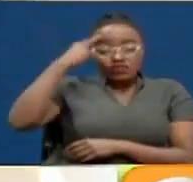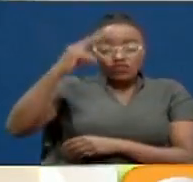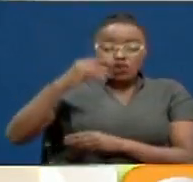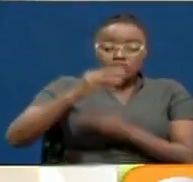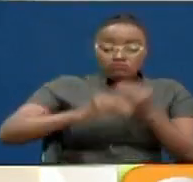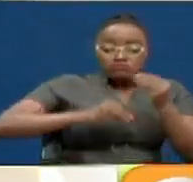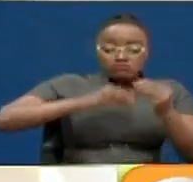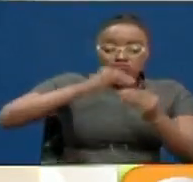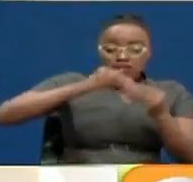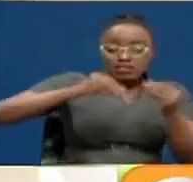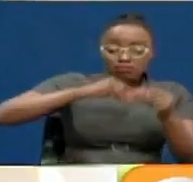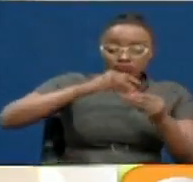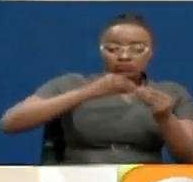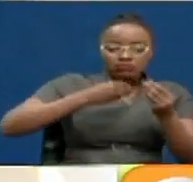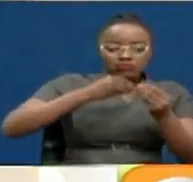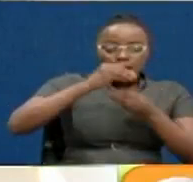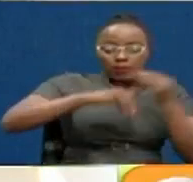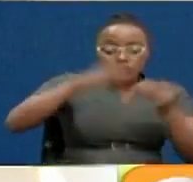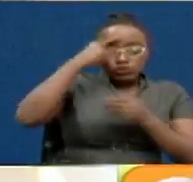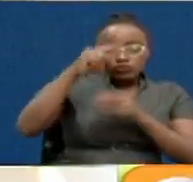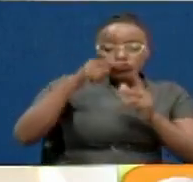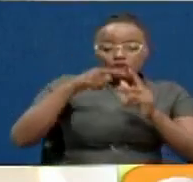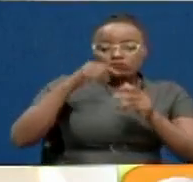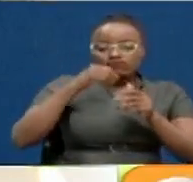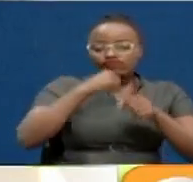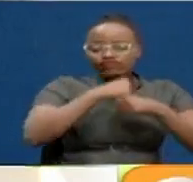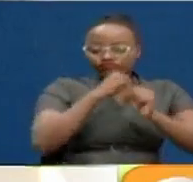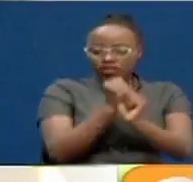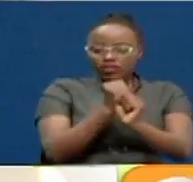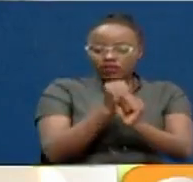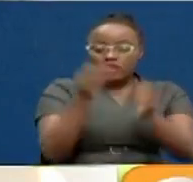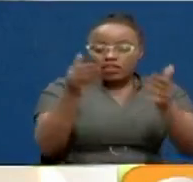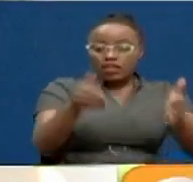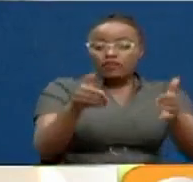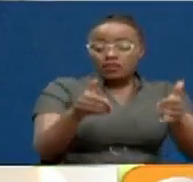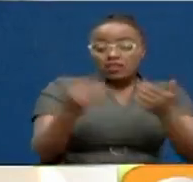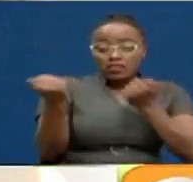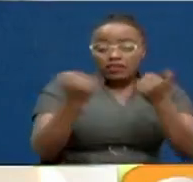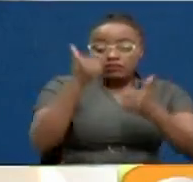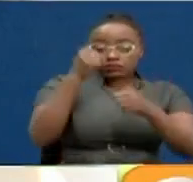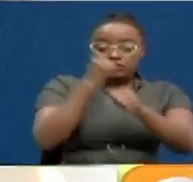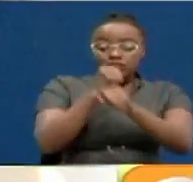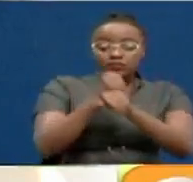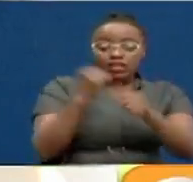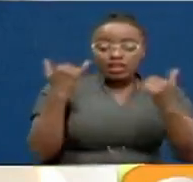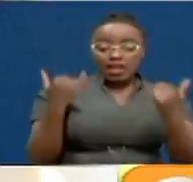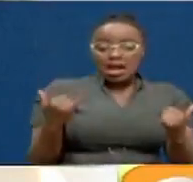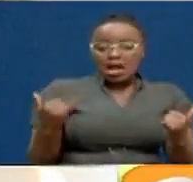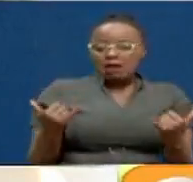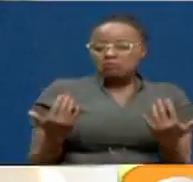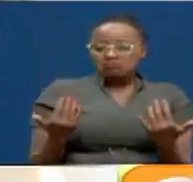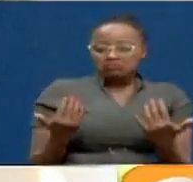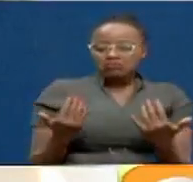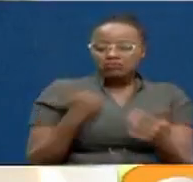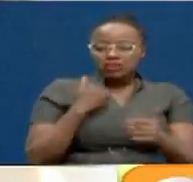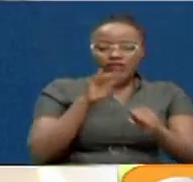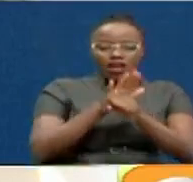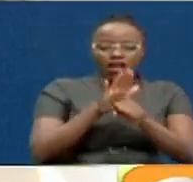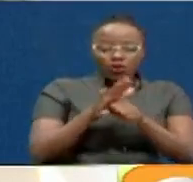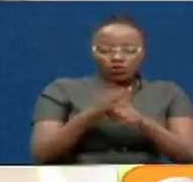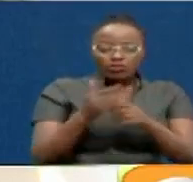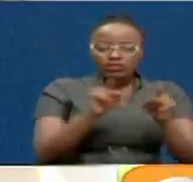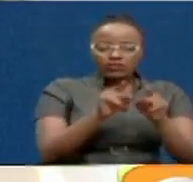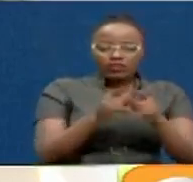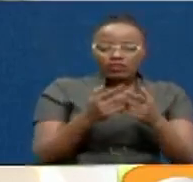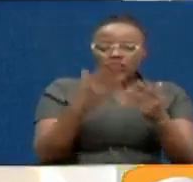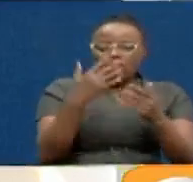for manufacture, especially for the vehicle. You see the type of vehicles that are being done now, there's a lot of replacement